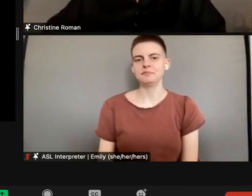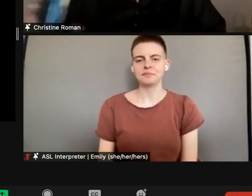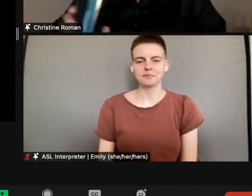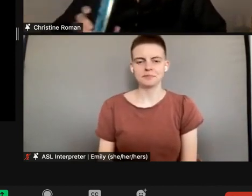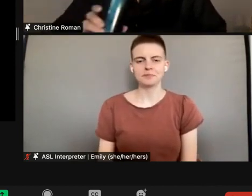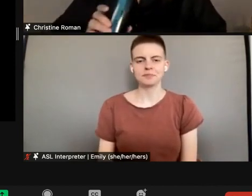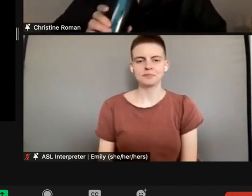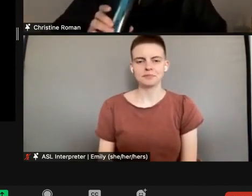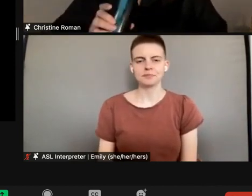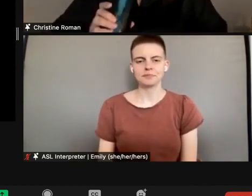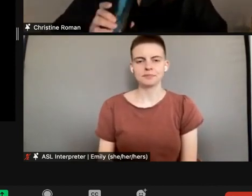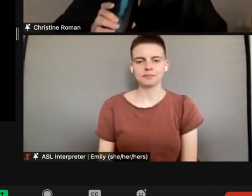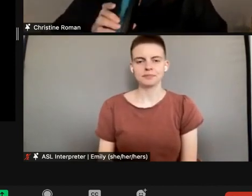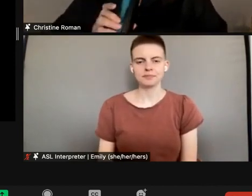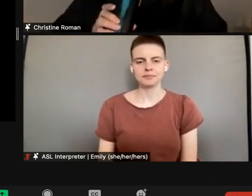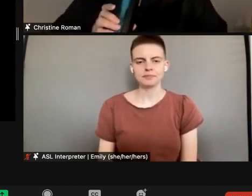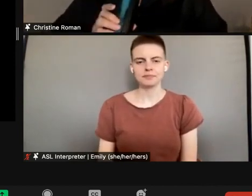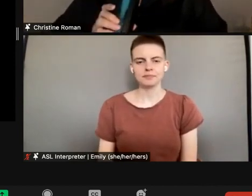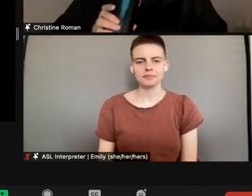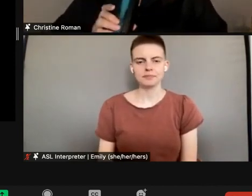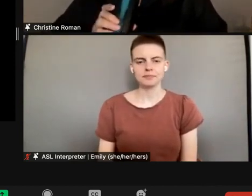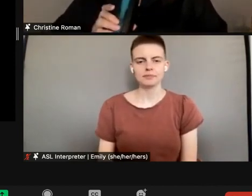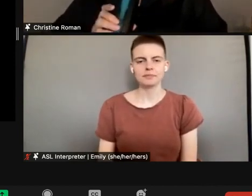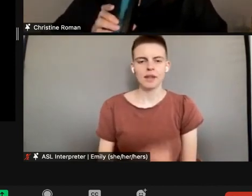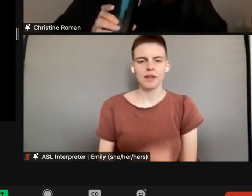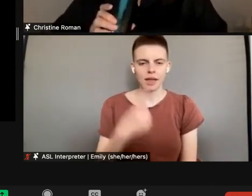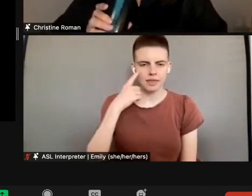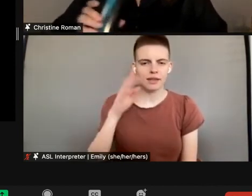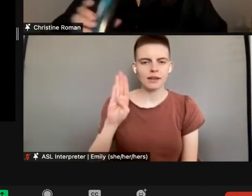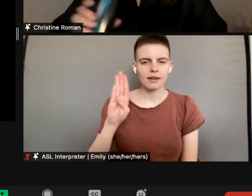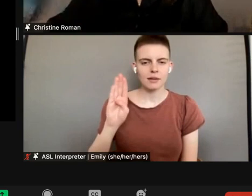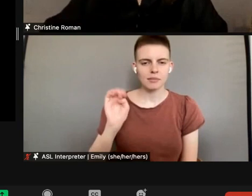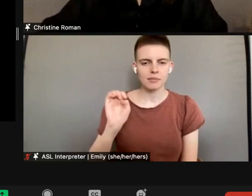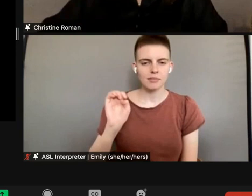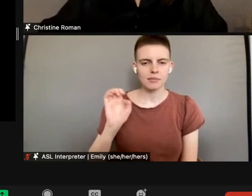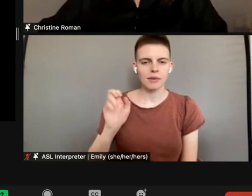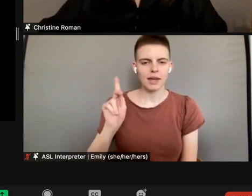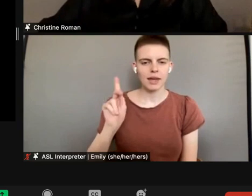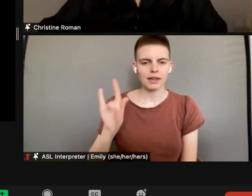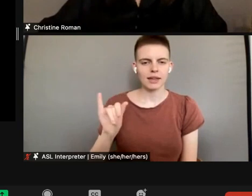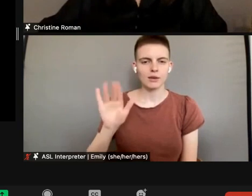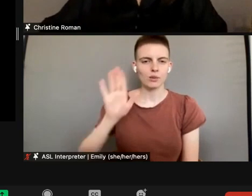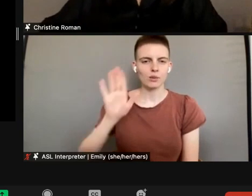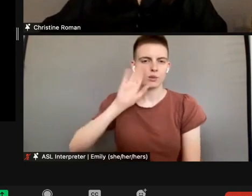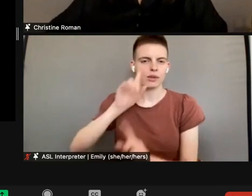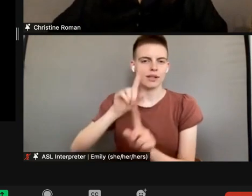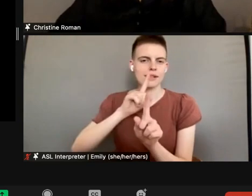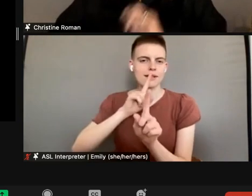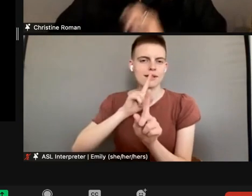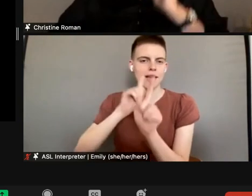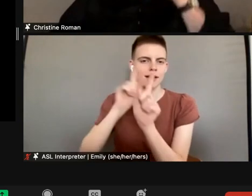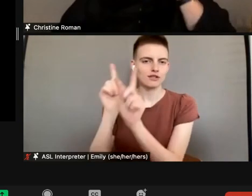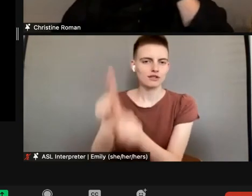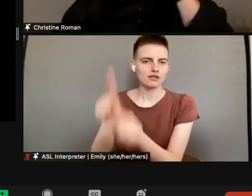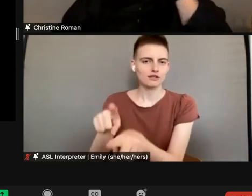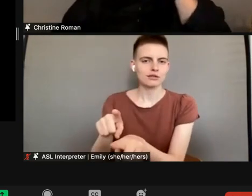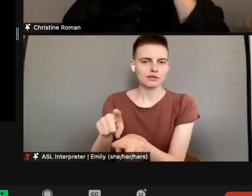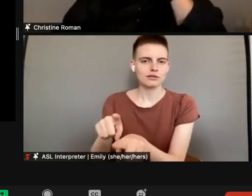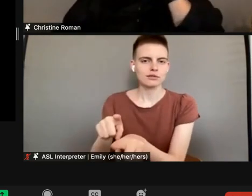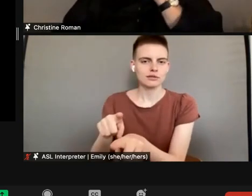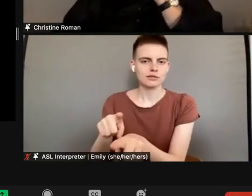So I think Becky's going to answer this one, but